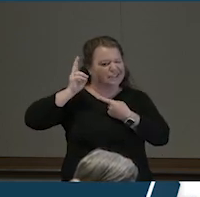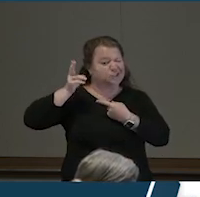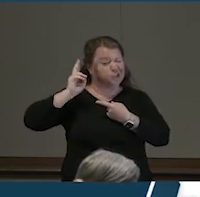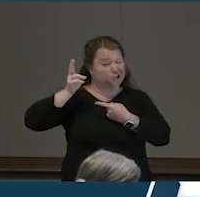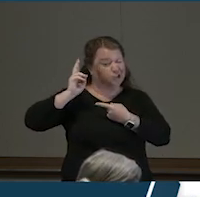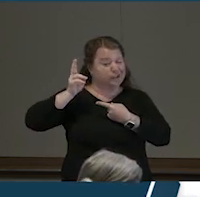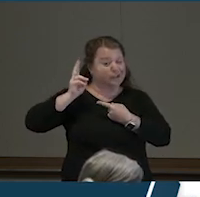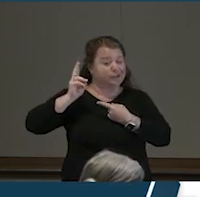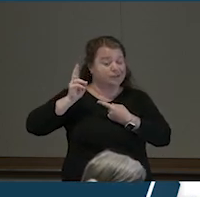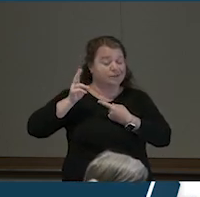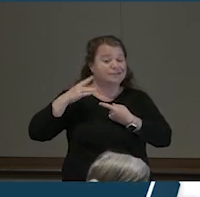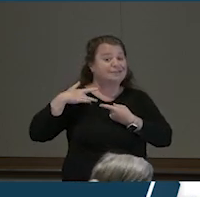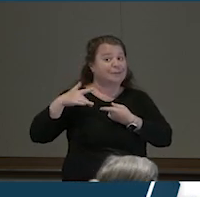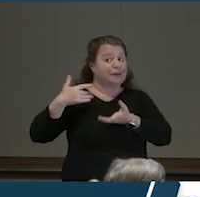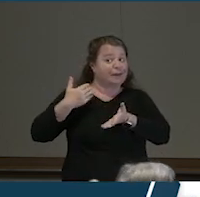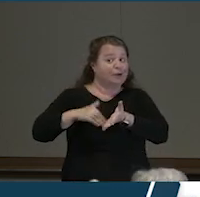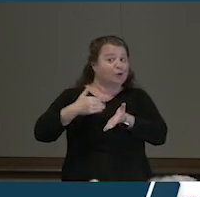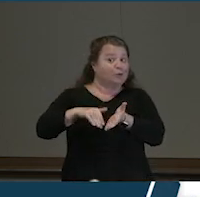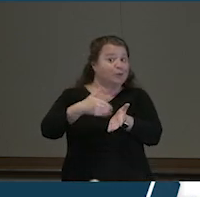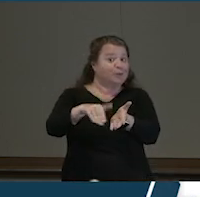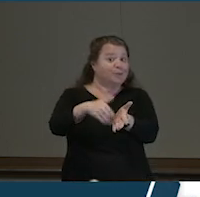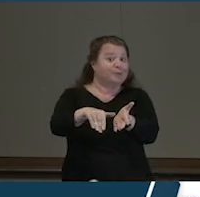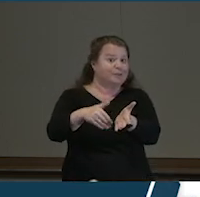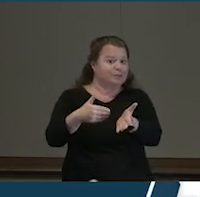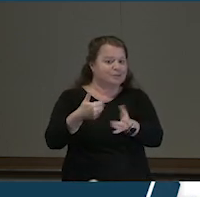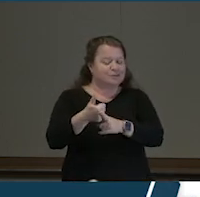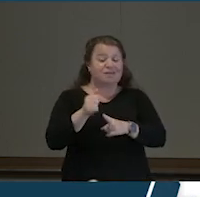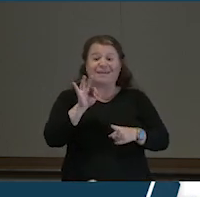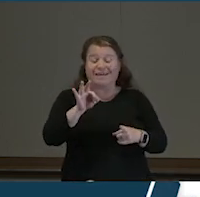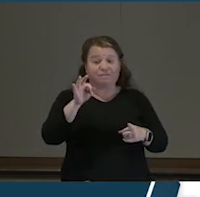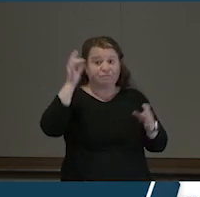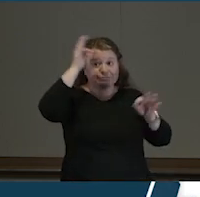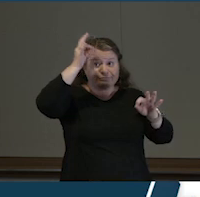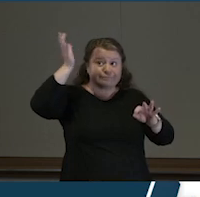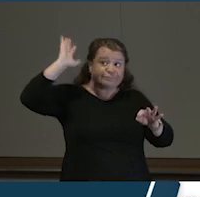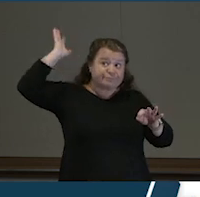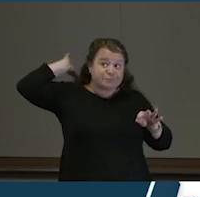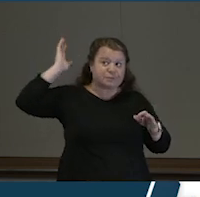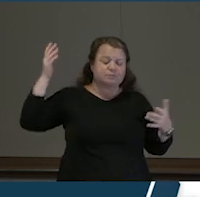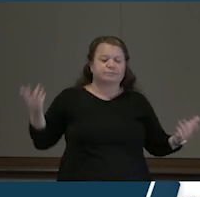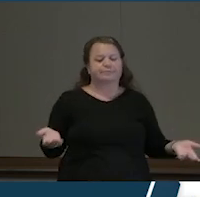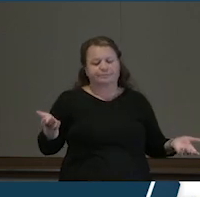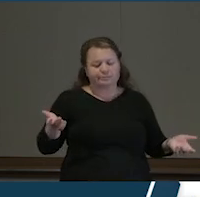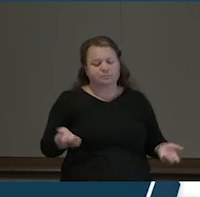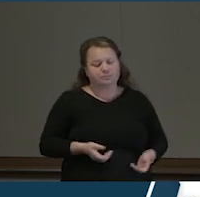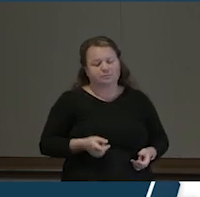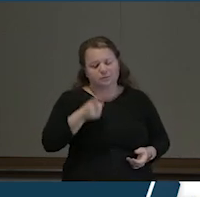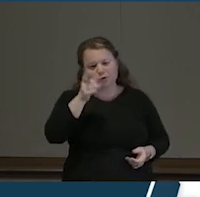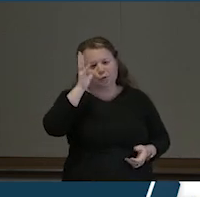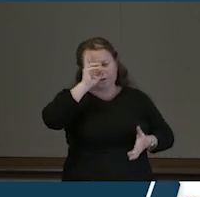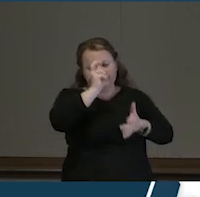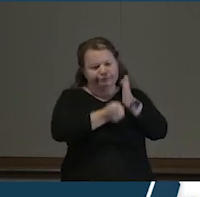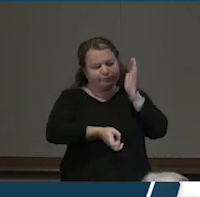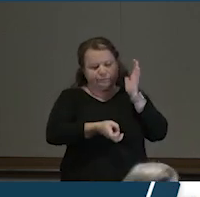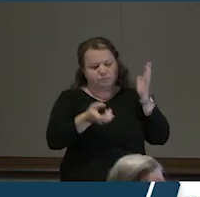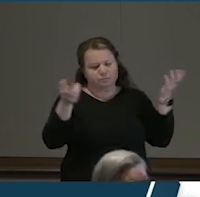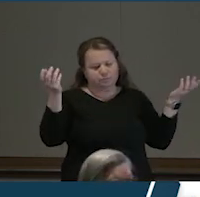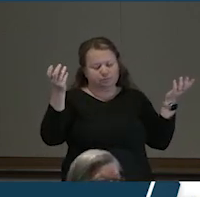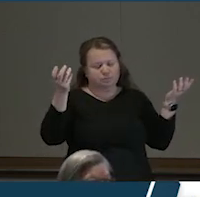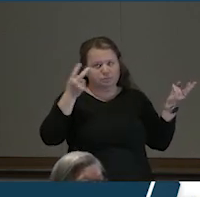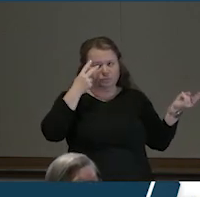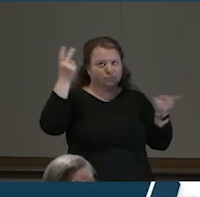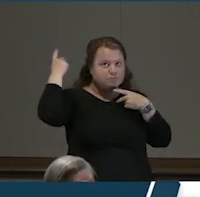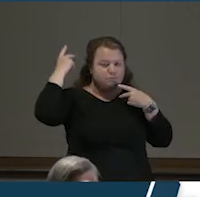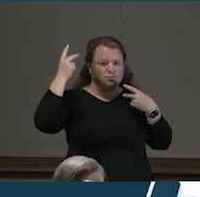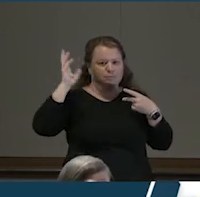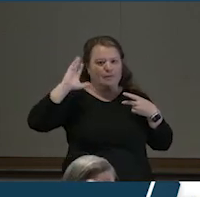itself. And if you don't know what happened before, you're going to take yourself right back in there. And so